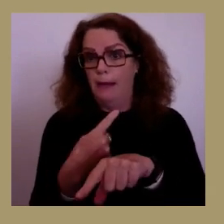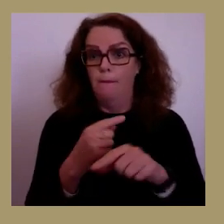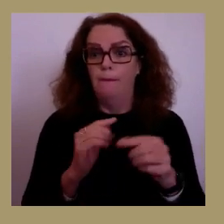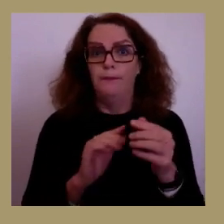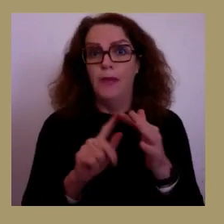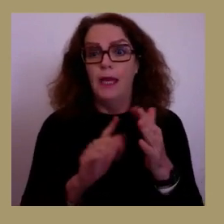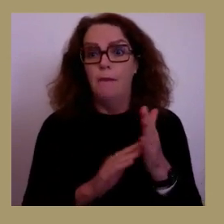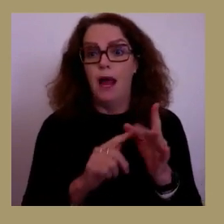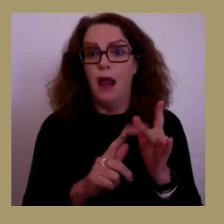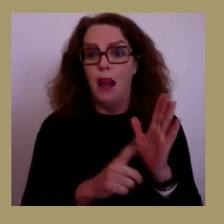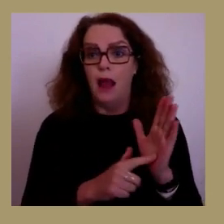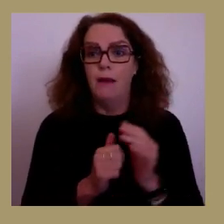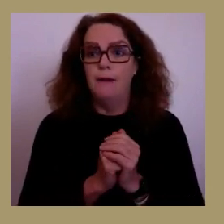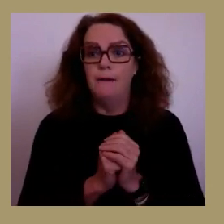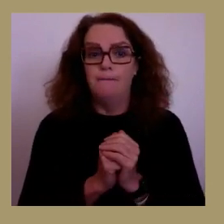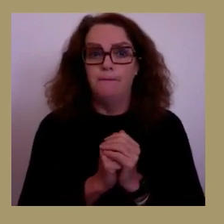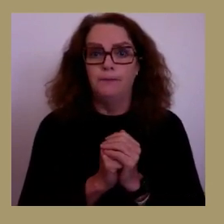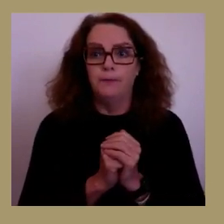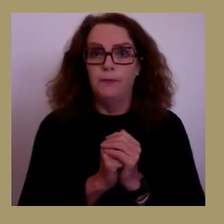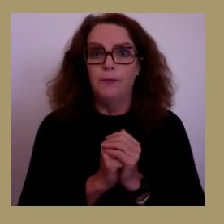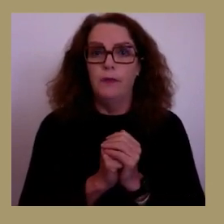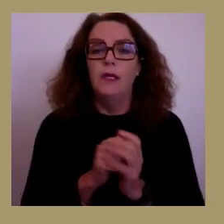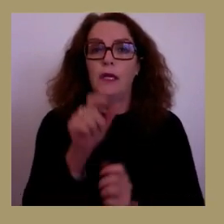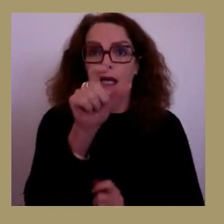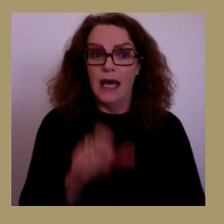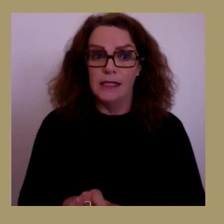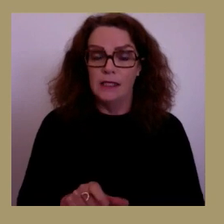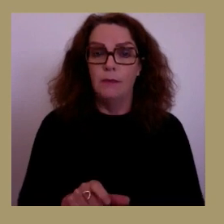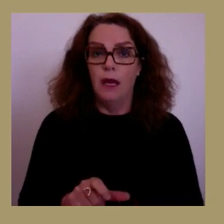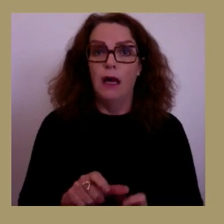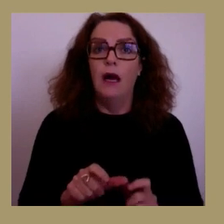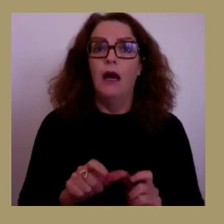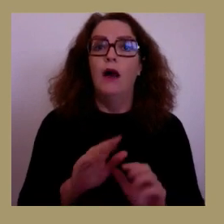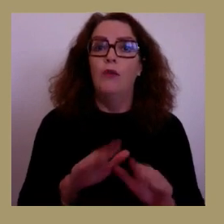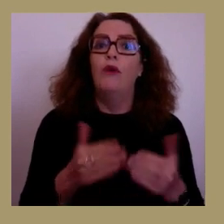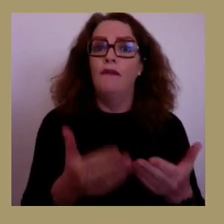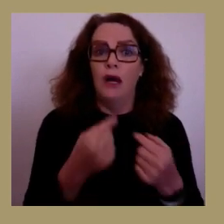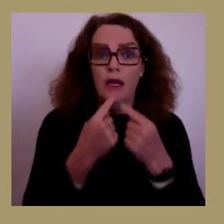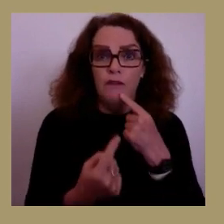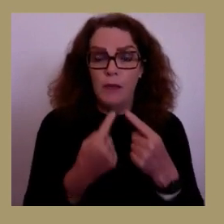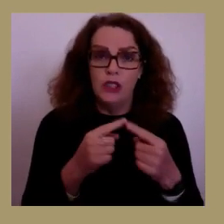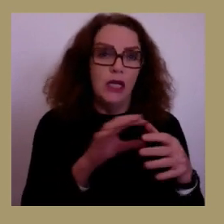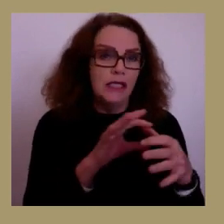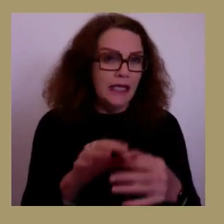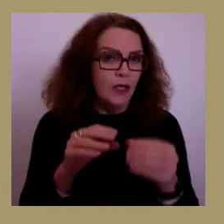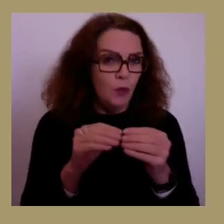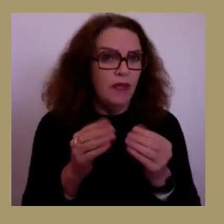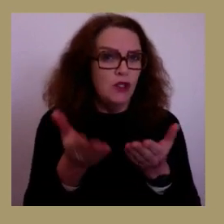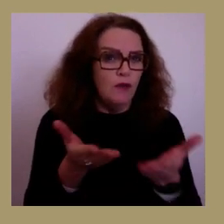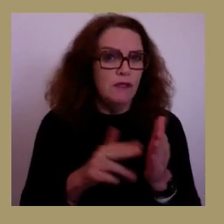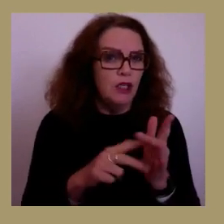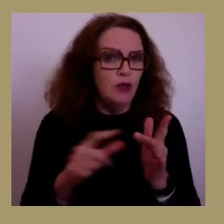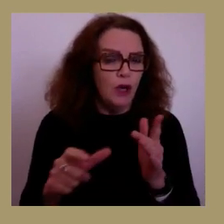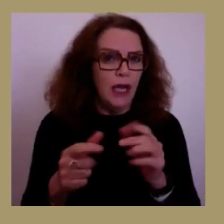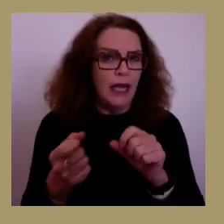the re-recording, the customer, with the information that they have provided, which is attached to their Service Victoria email address used to create